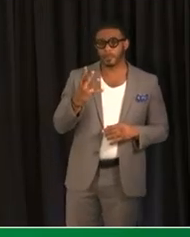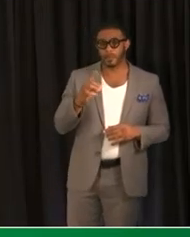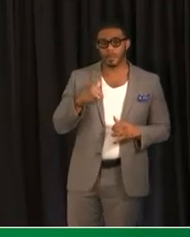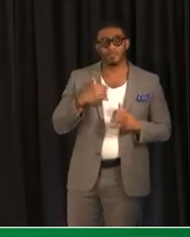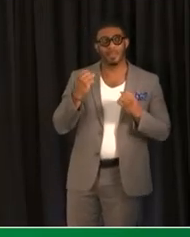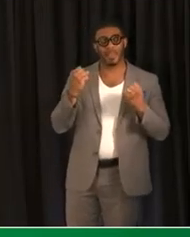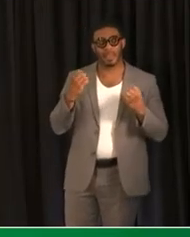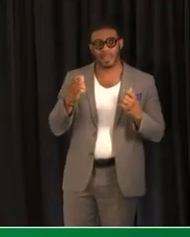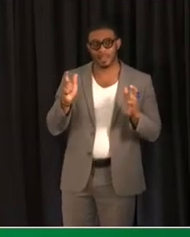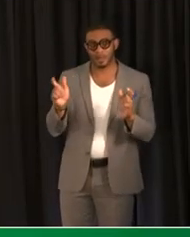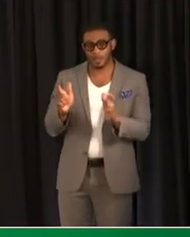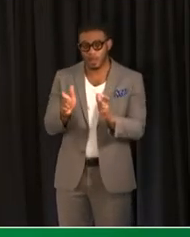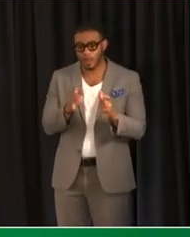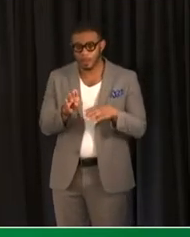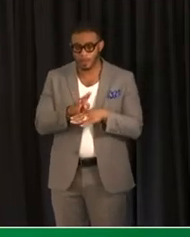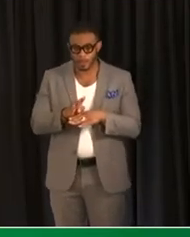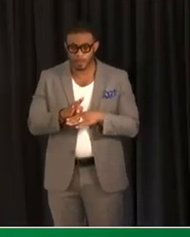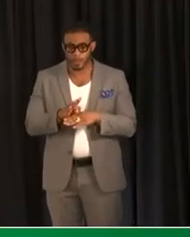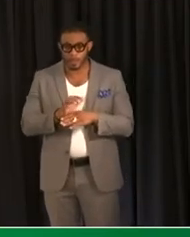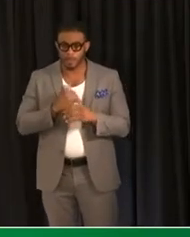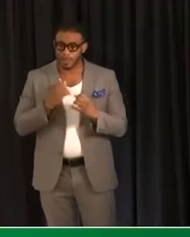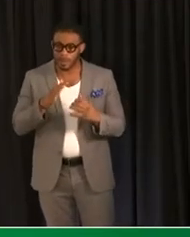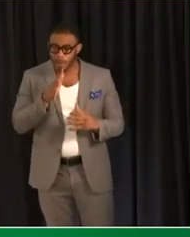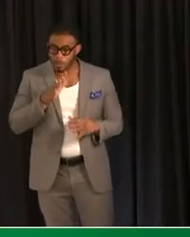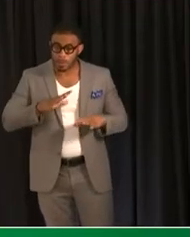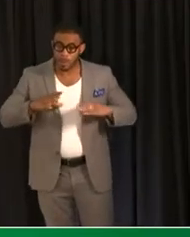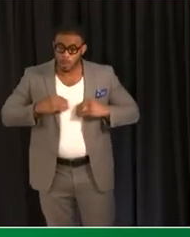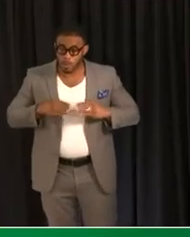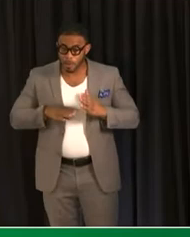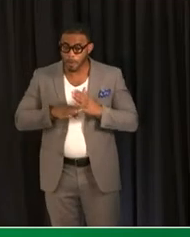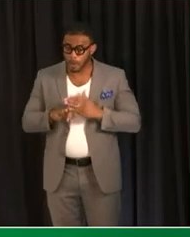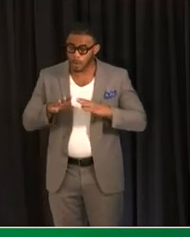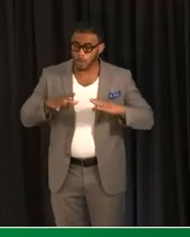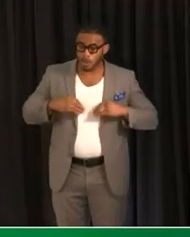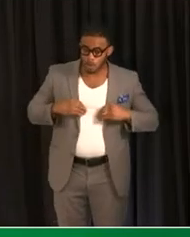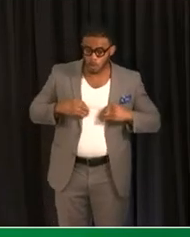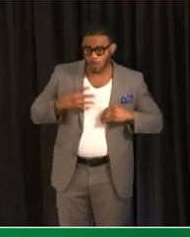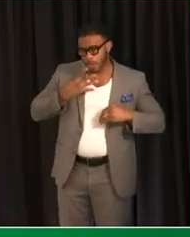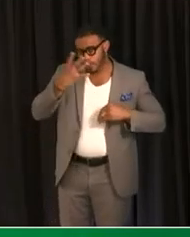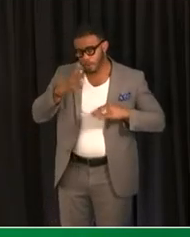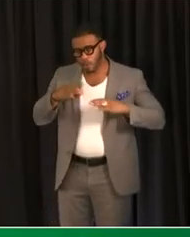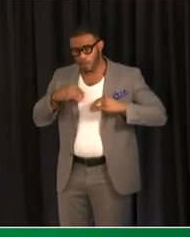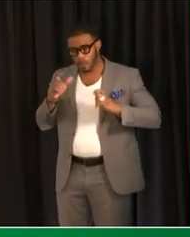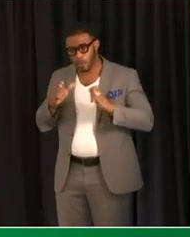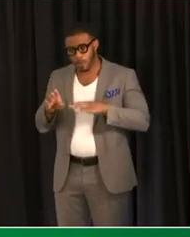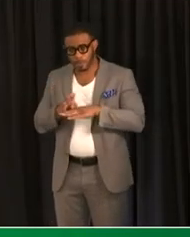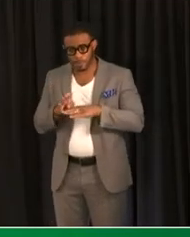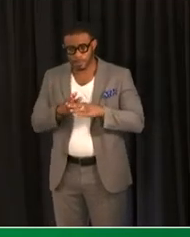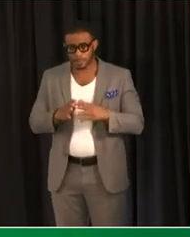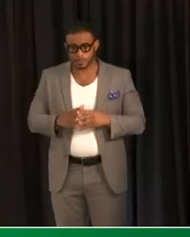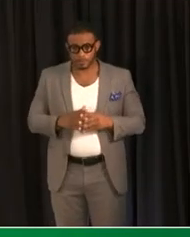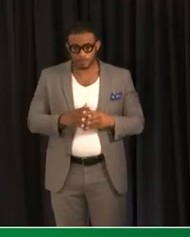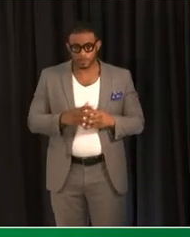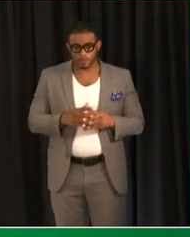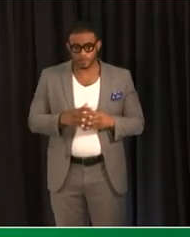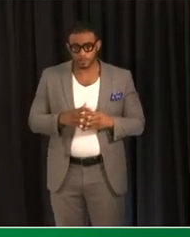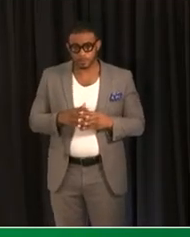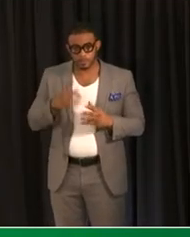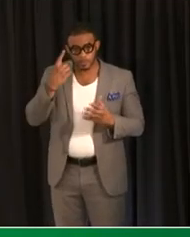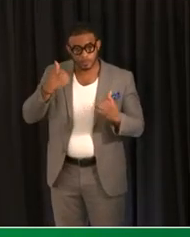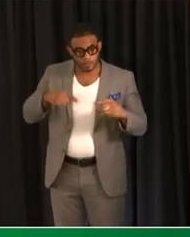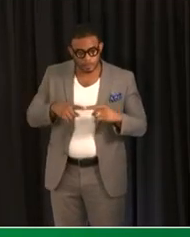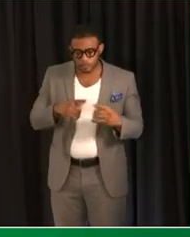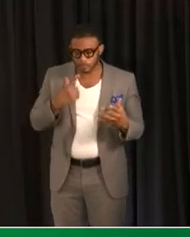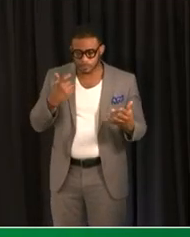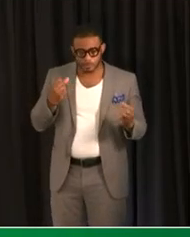about Ward 4, we have a lot of small businesses. We have a lot of women-owned, minority-owned, immigrant-owned small businesses.